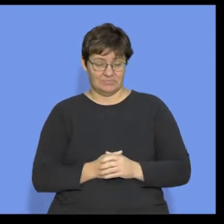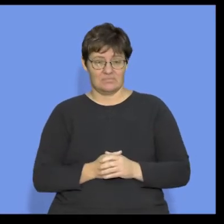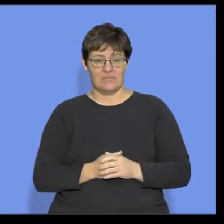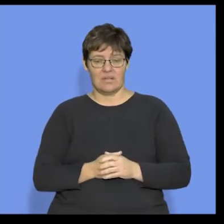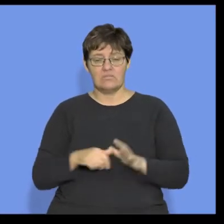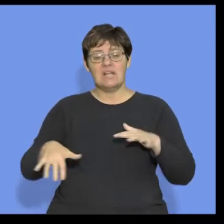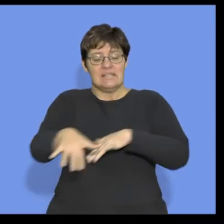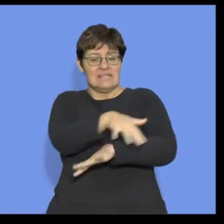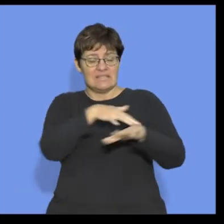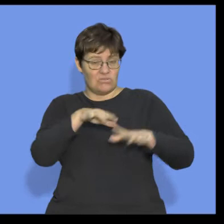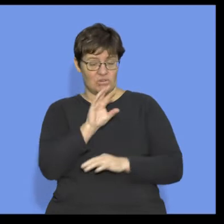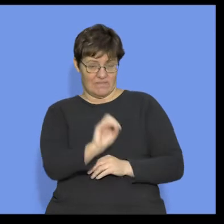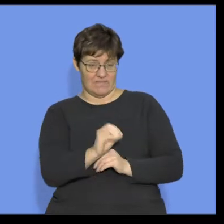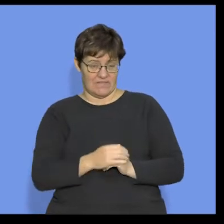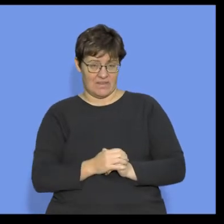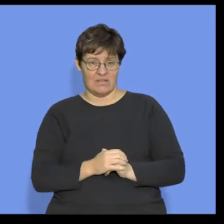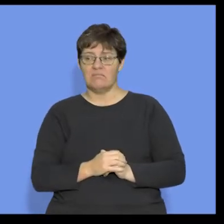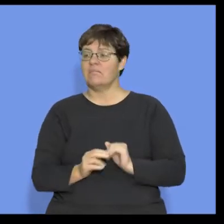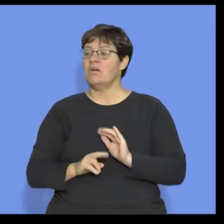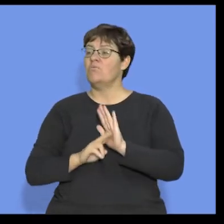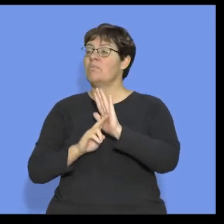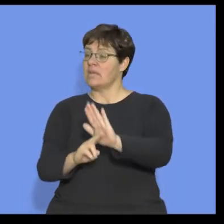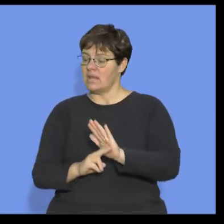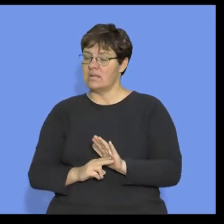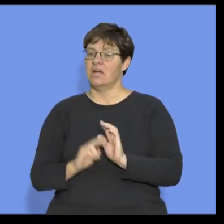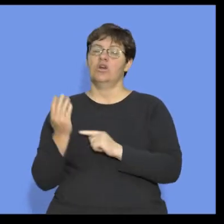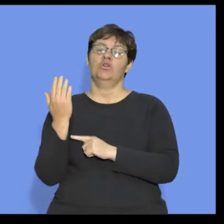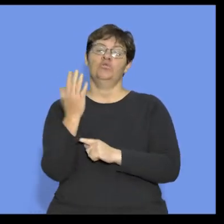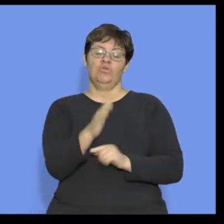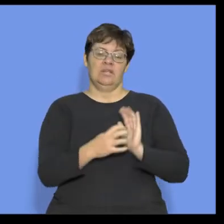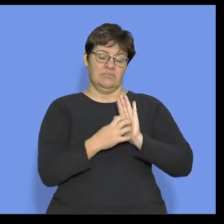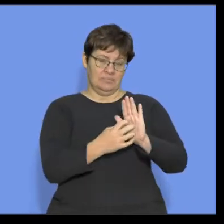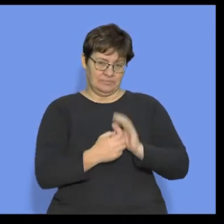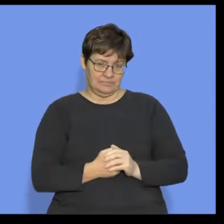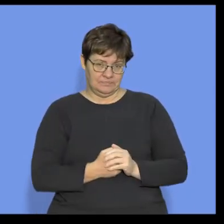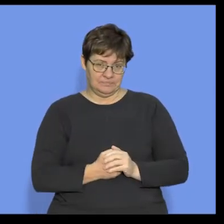following situation can be represented by a tree diagram. Let's read carefully.